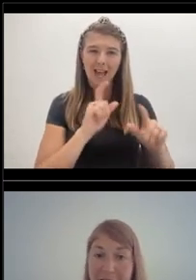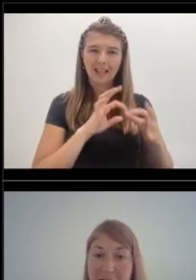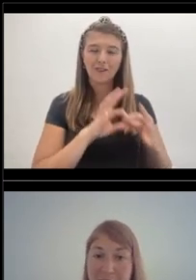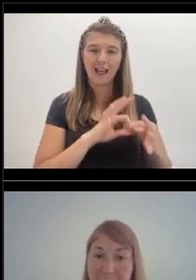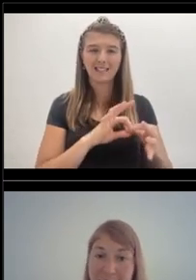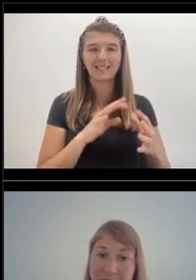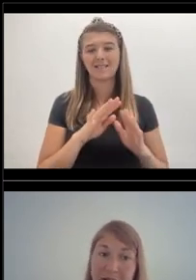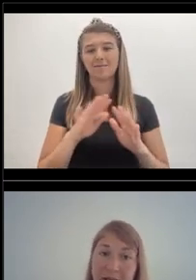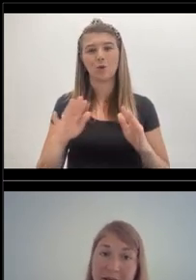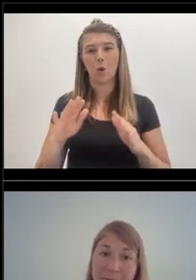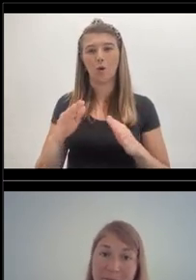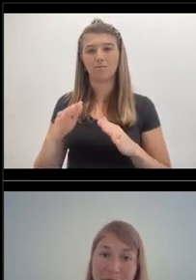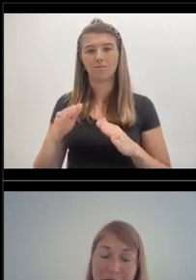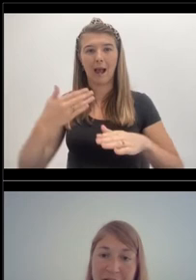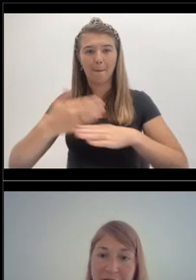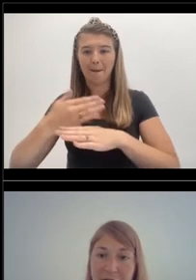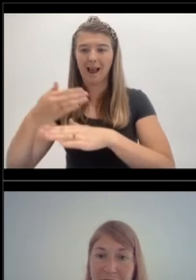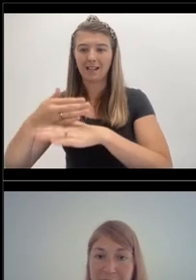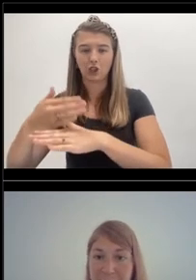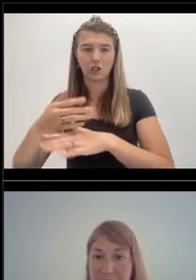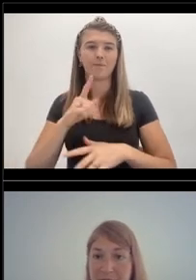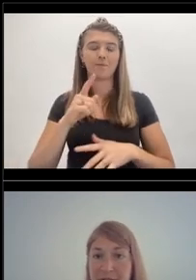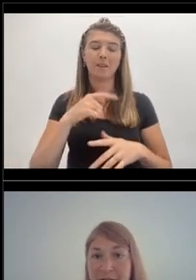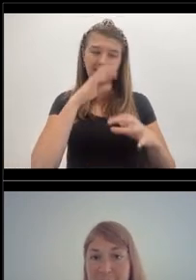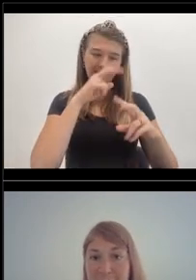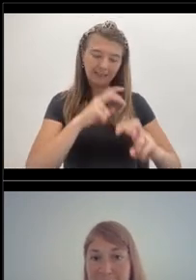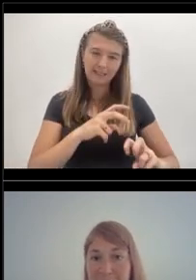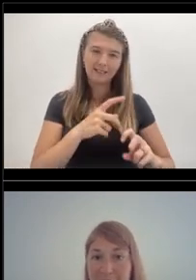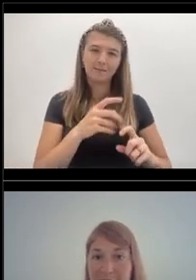the application. But we interviewed a couple